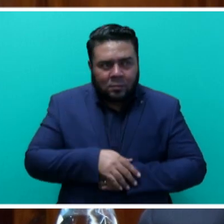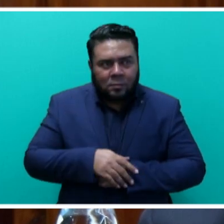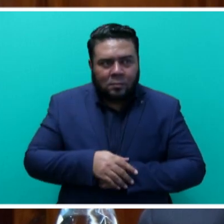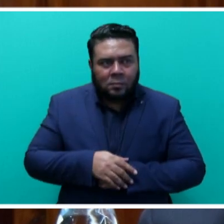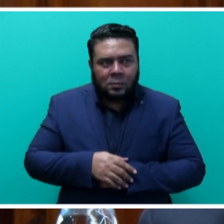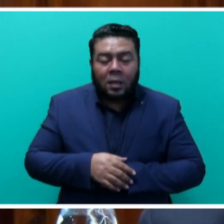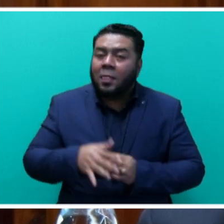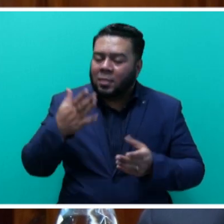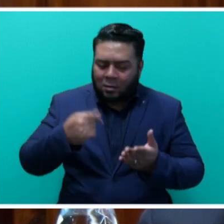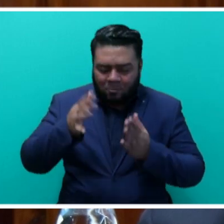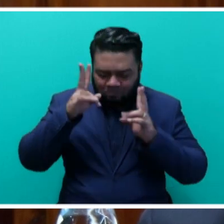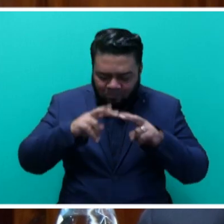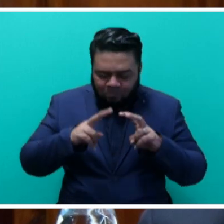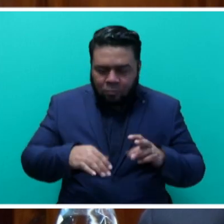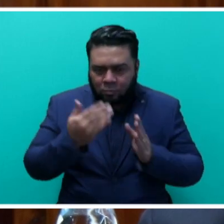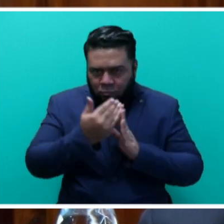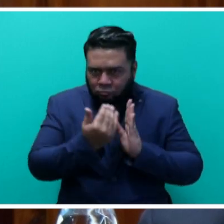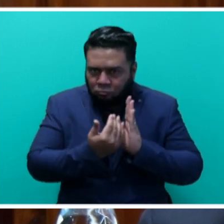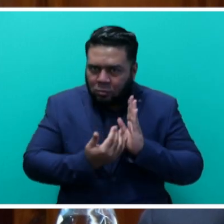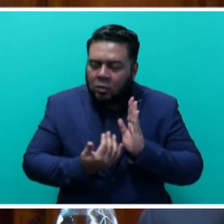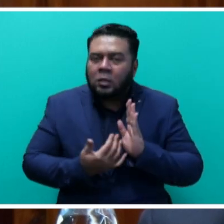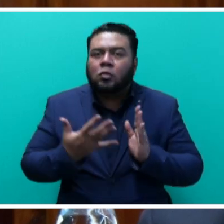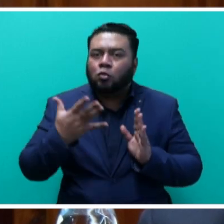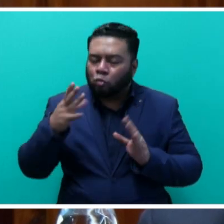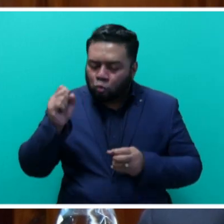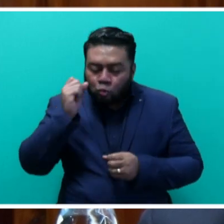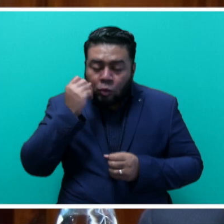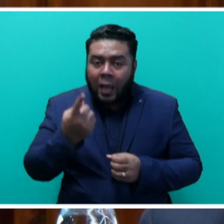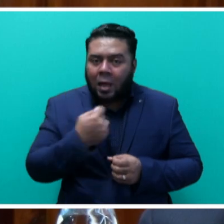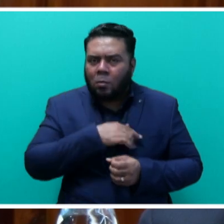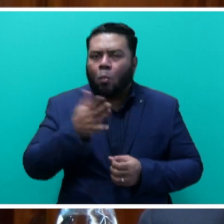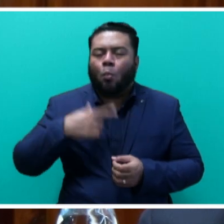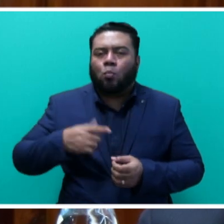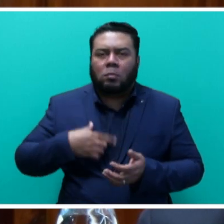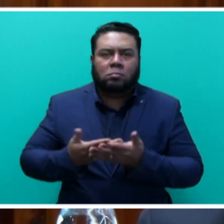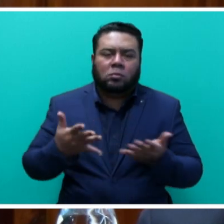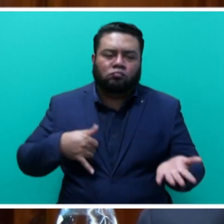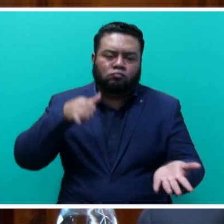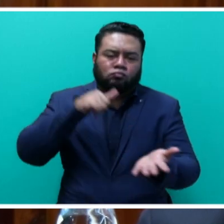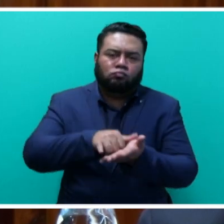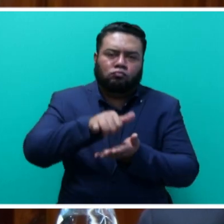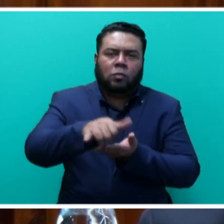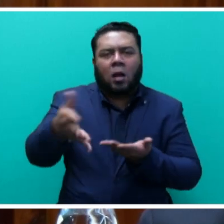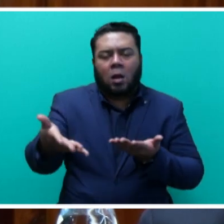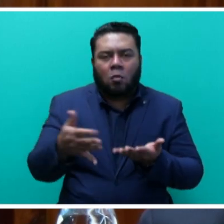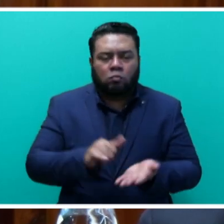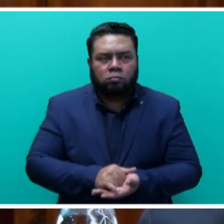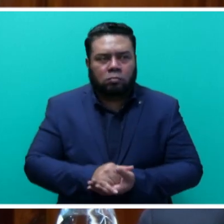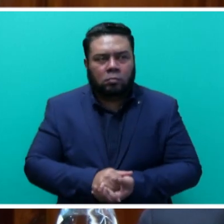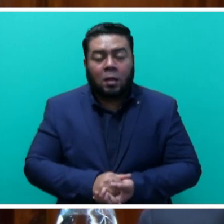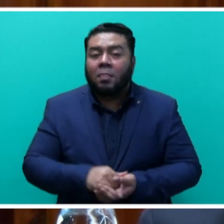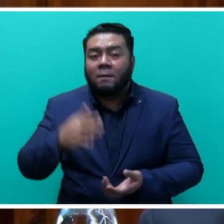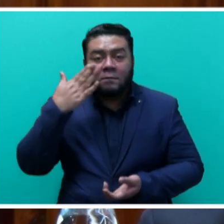a comprehensive investigation is underway to determine the exact cause of the overrun. The findings